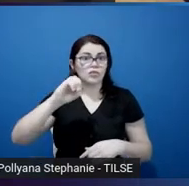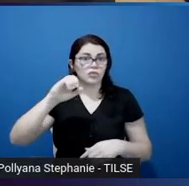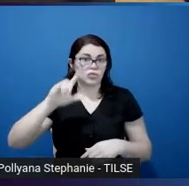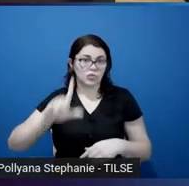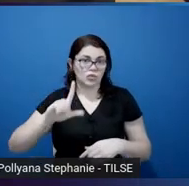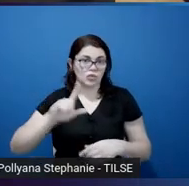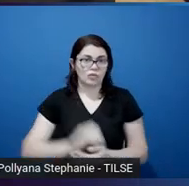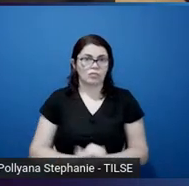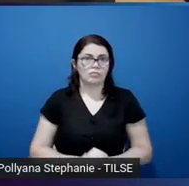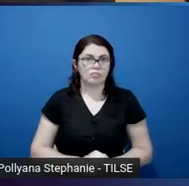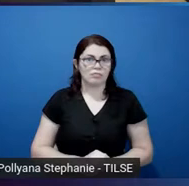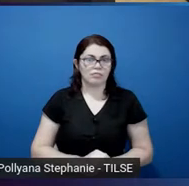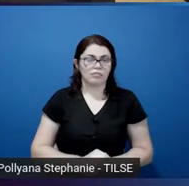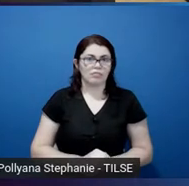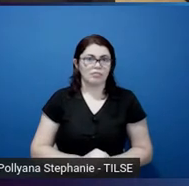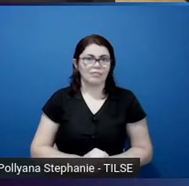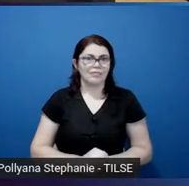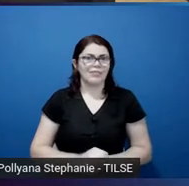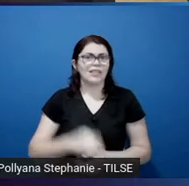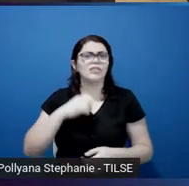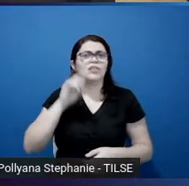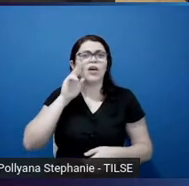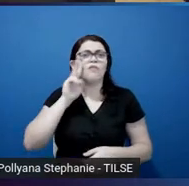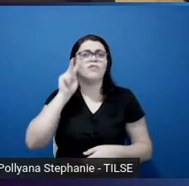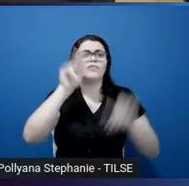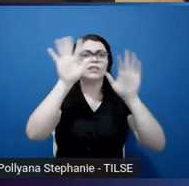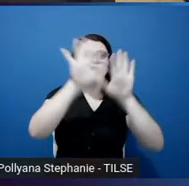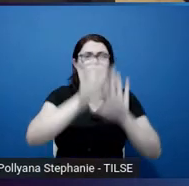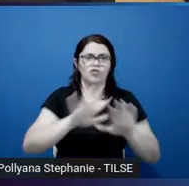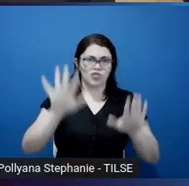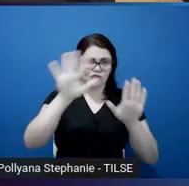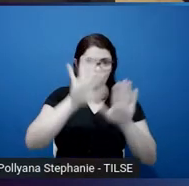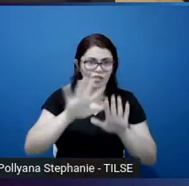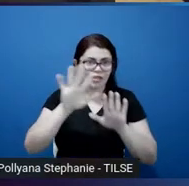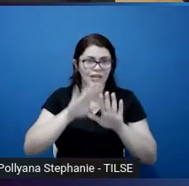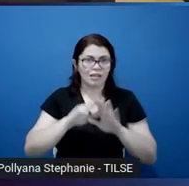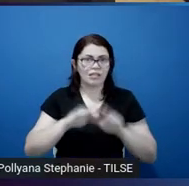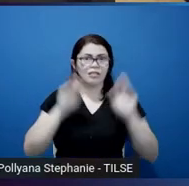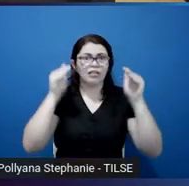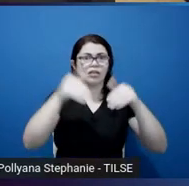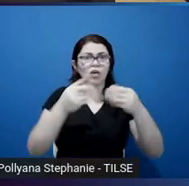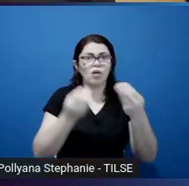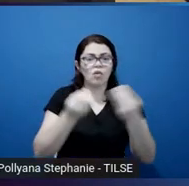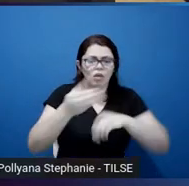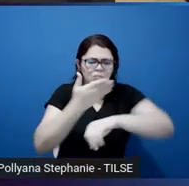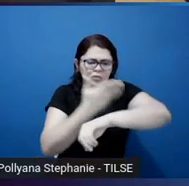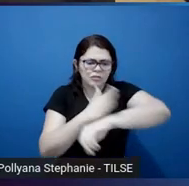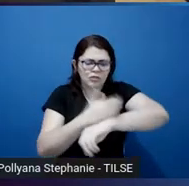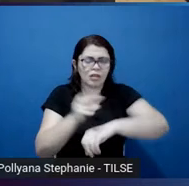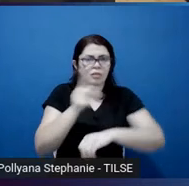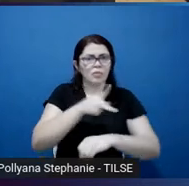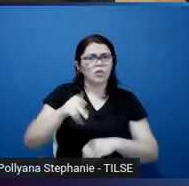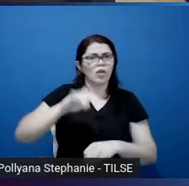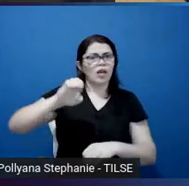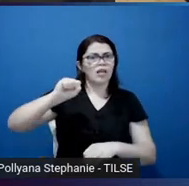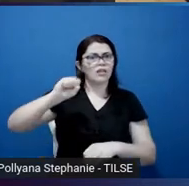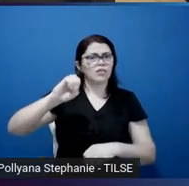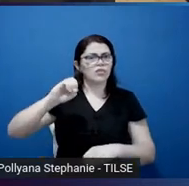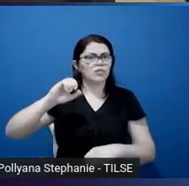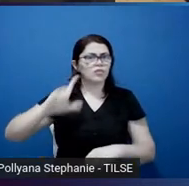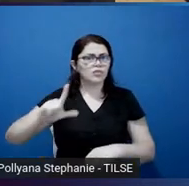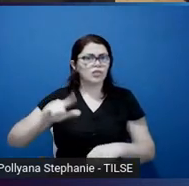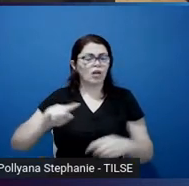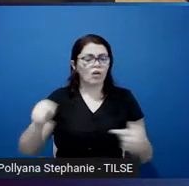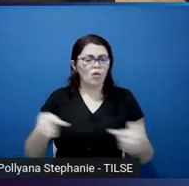So just a quick overview, I'm going to address the preparation of ESOL teachers for anti-racist